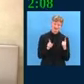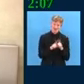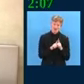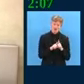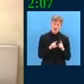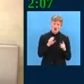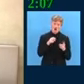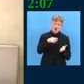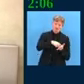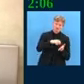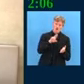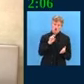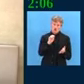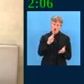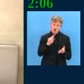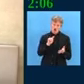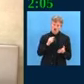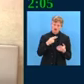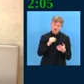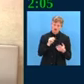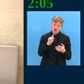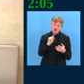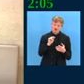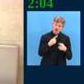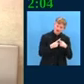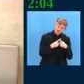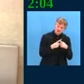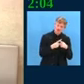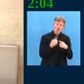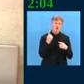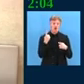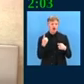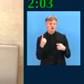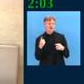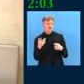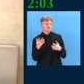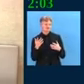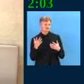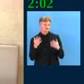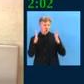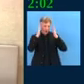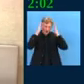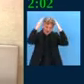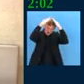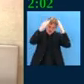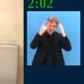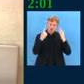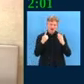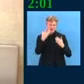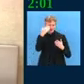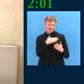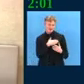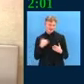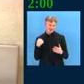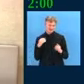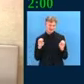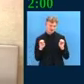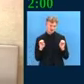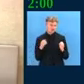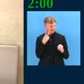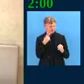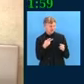parliament consists in Lebanon of 128 seats divided equally between Muslims and Christians. And this is like a map of